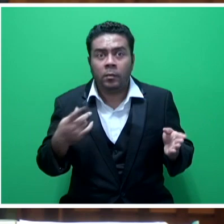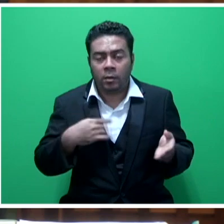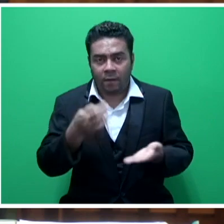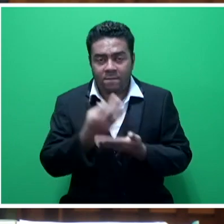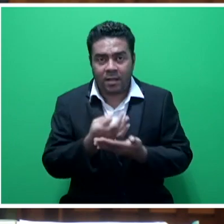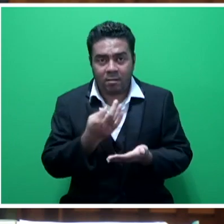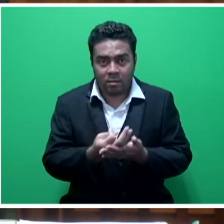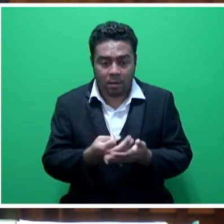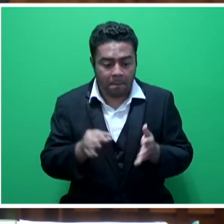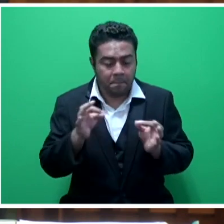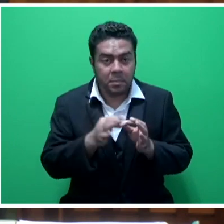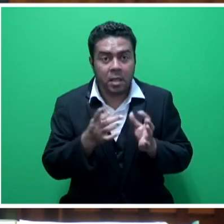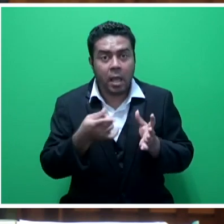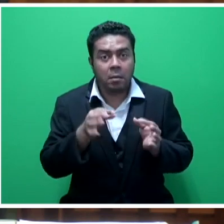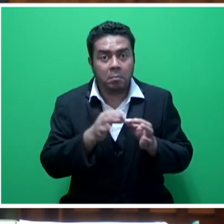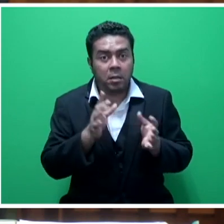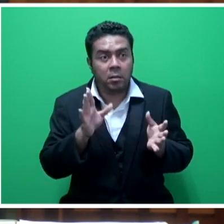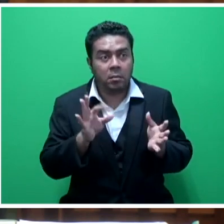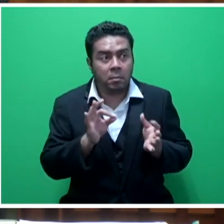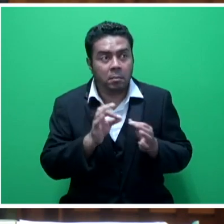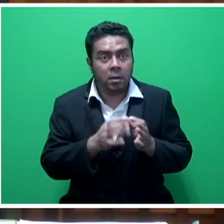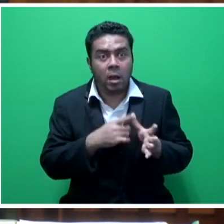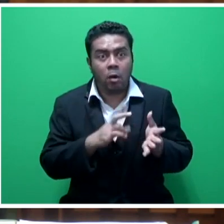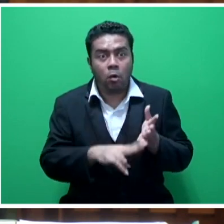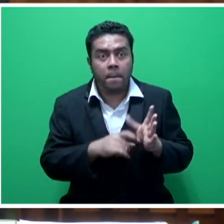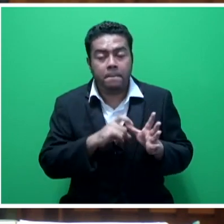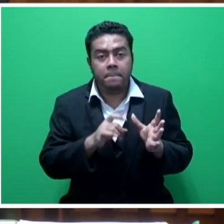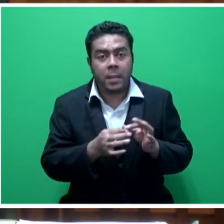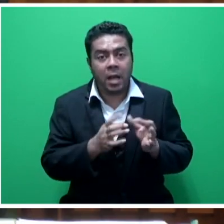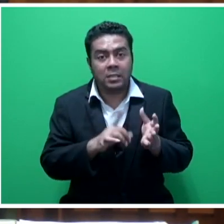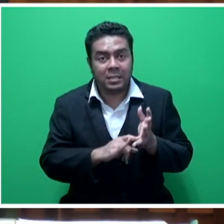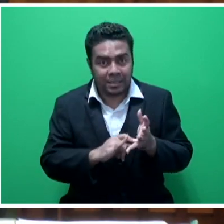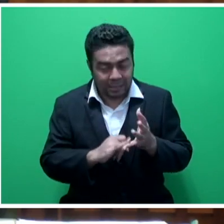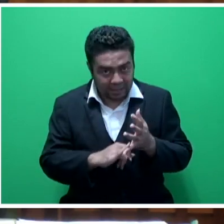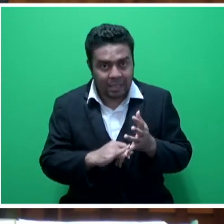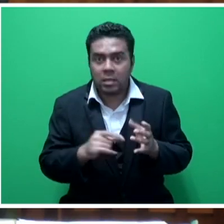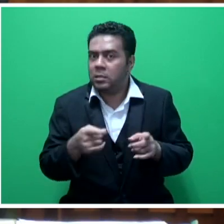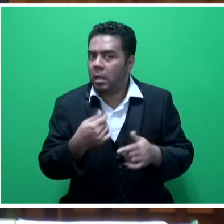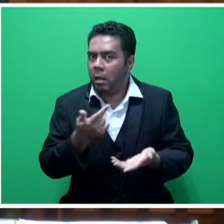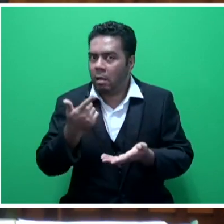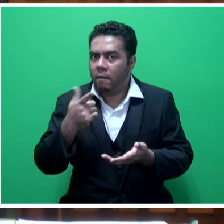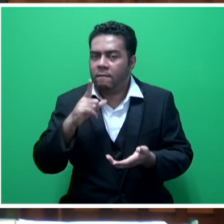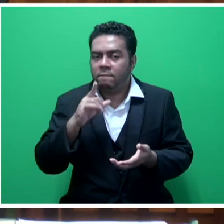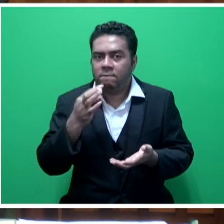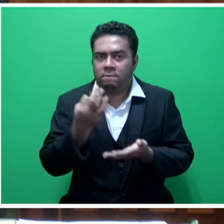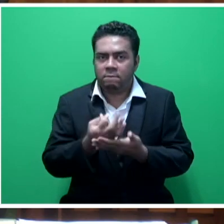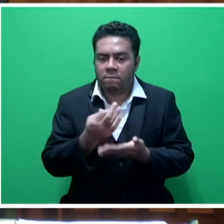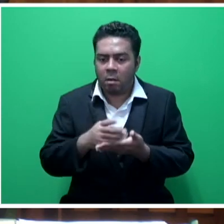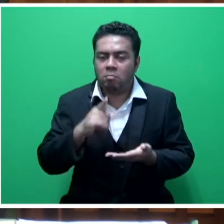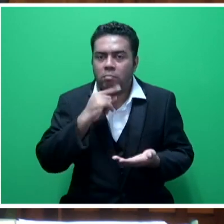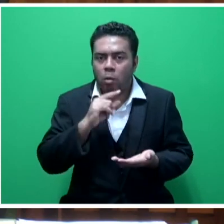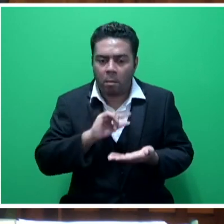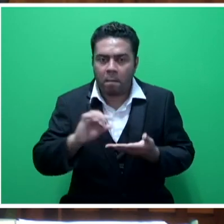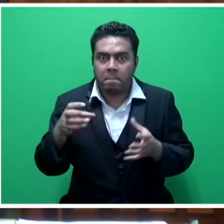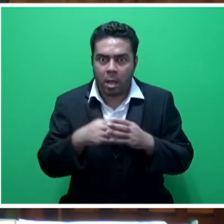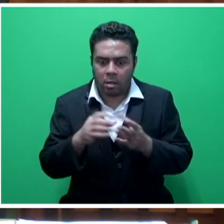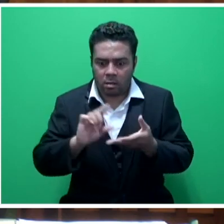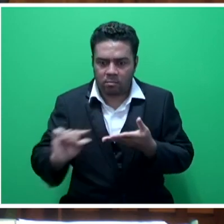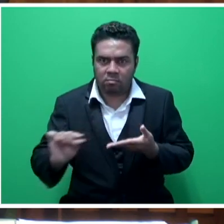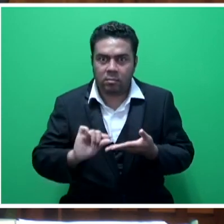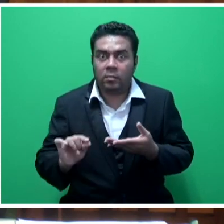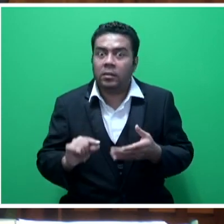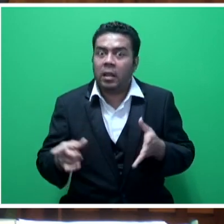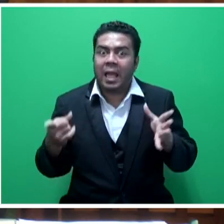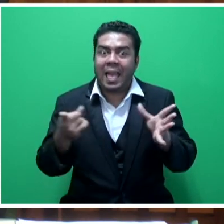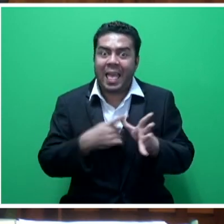market, BNP Paribas is actually an international merchant bank, a lending international aviation consultancy too, which ADB is